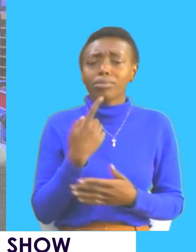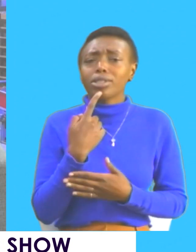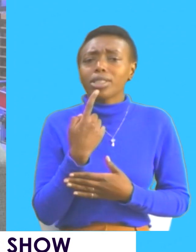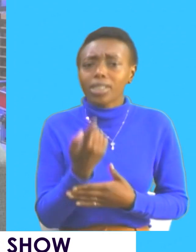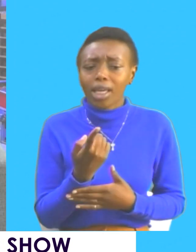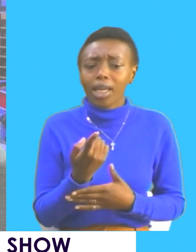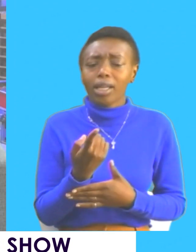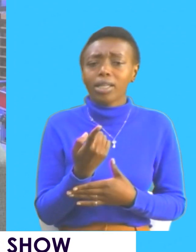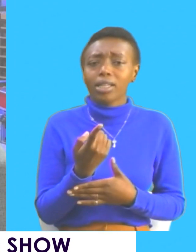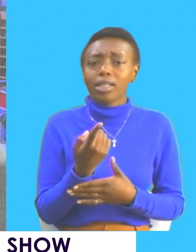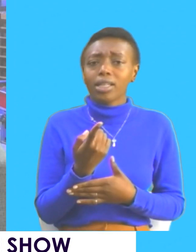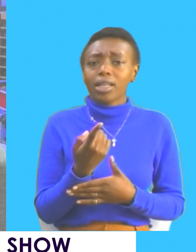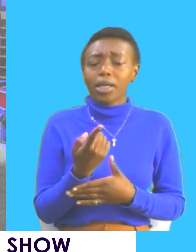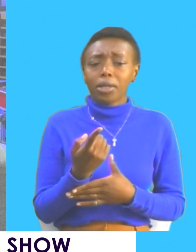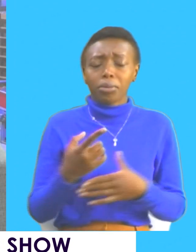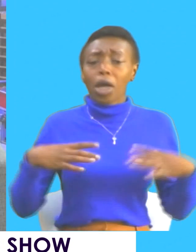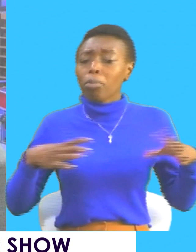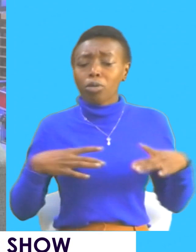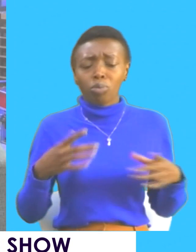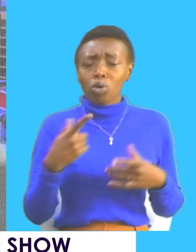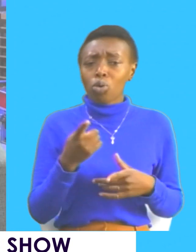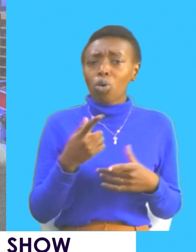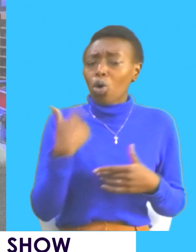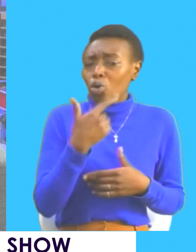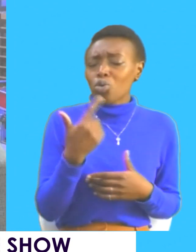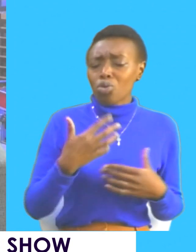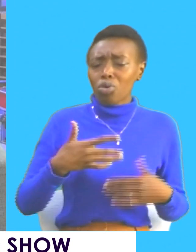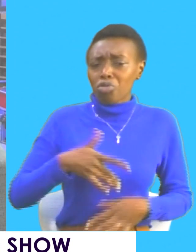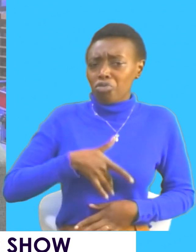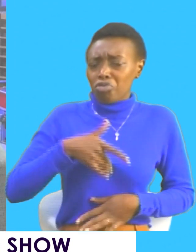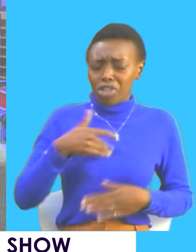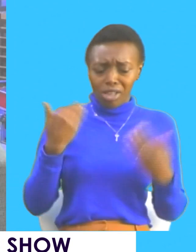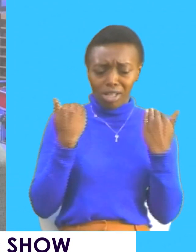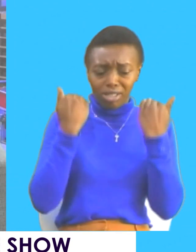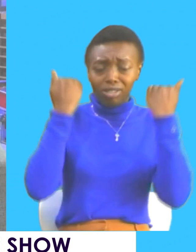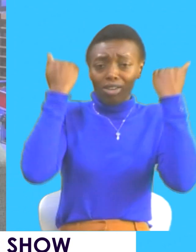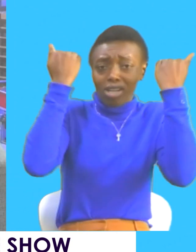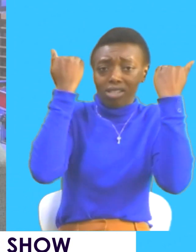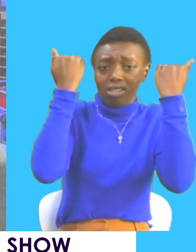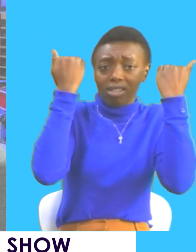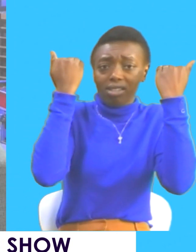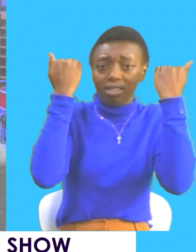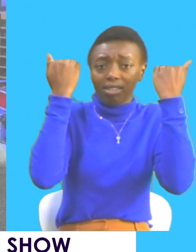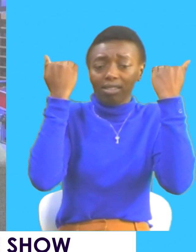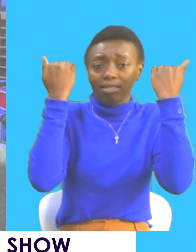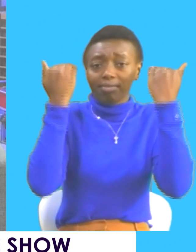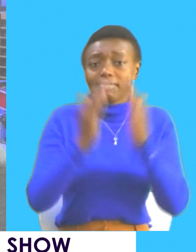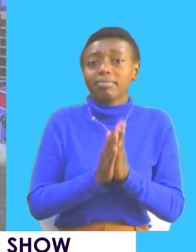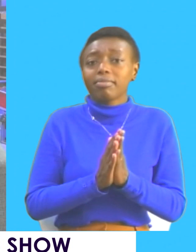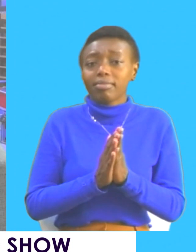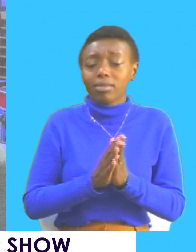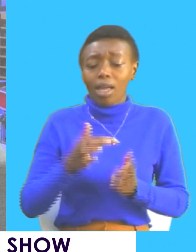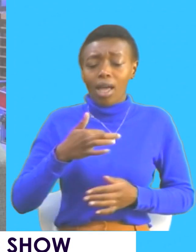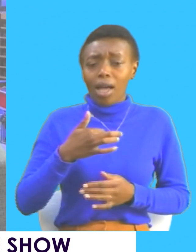those that are feeling depressed, suicidal. I'm speaking to those that are feeling suppressed or marginalized.